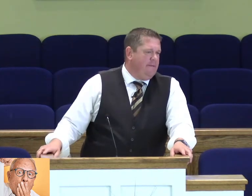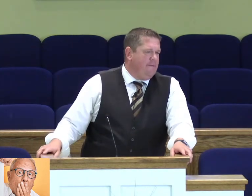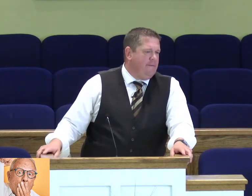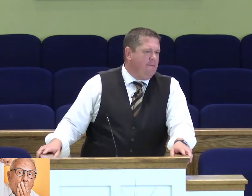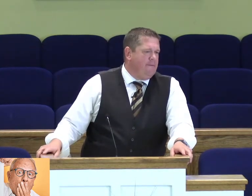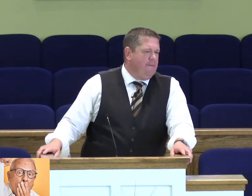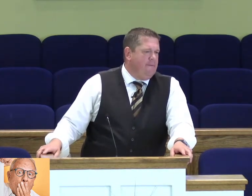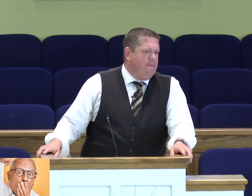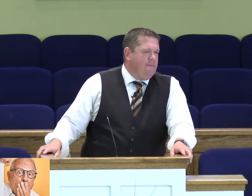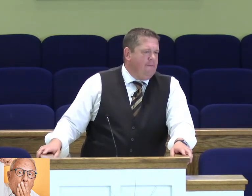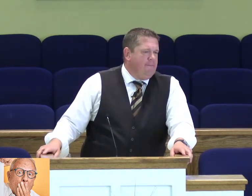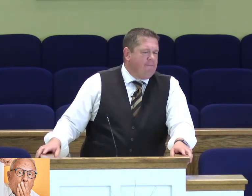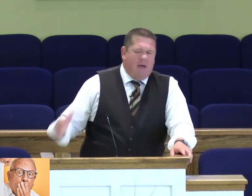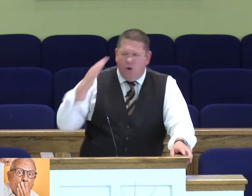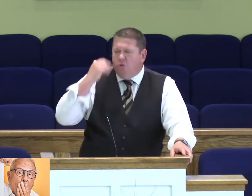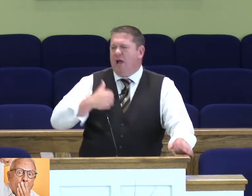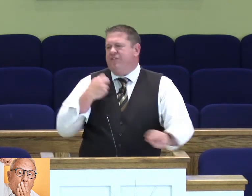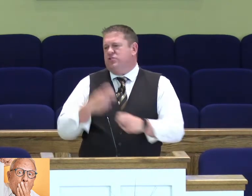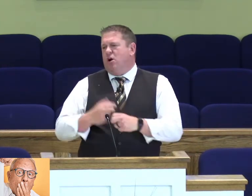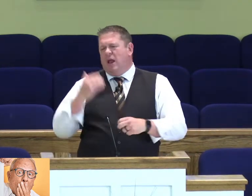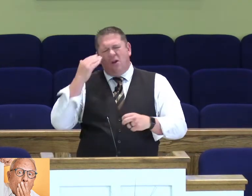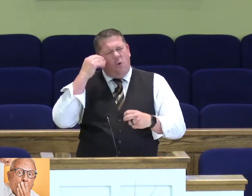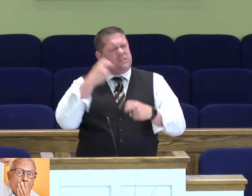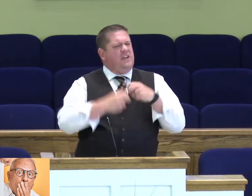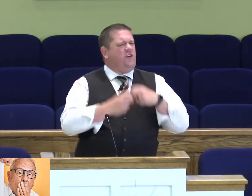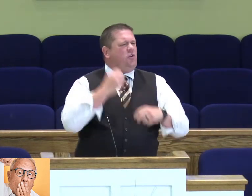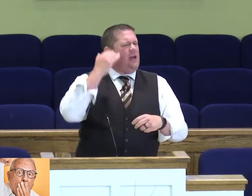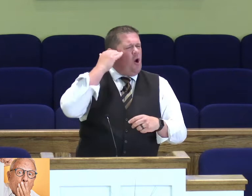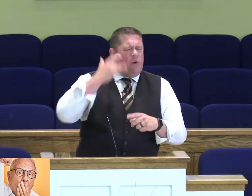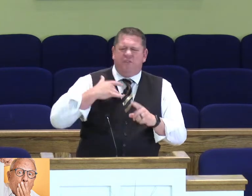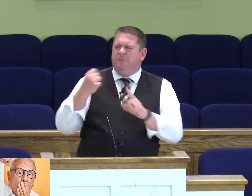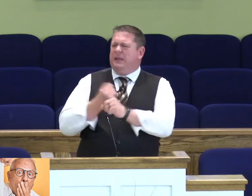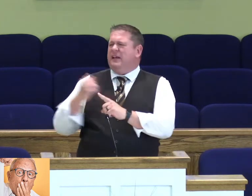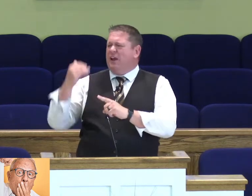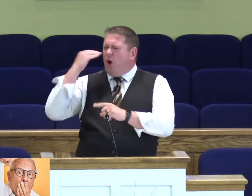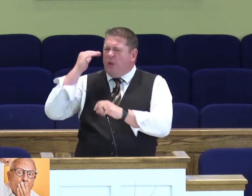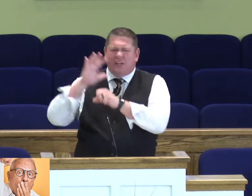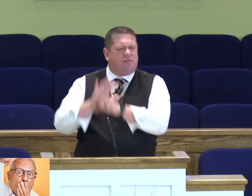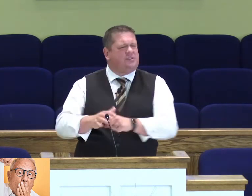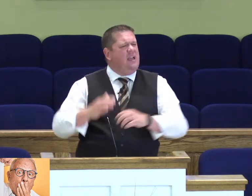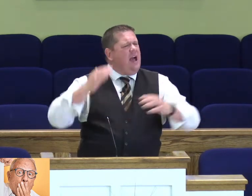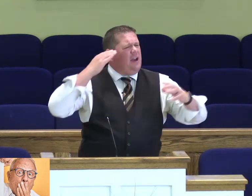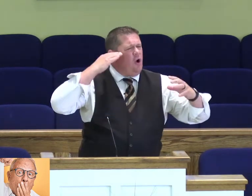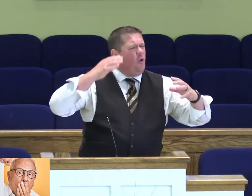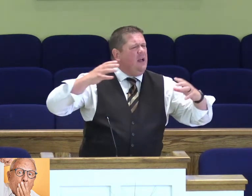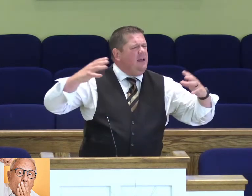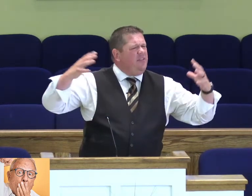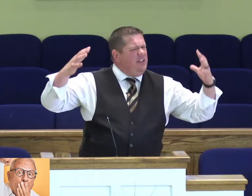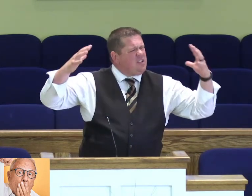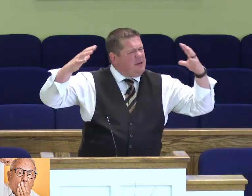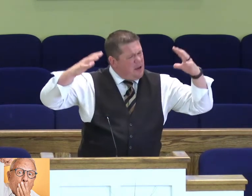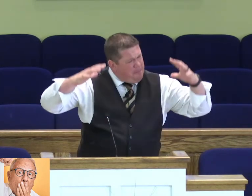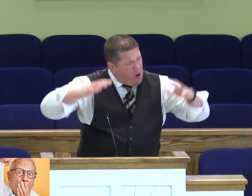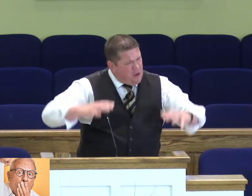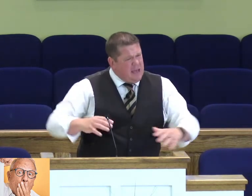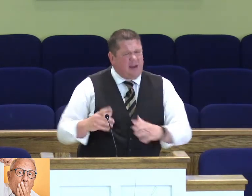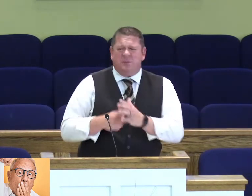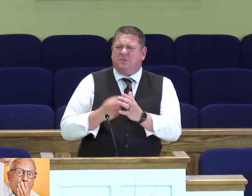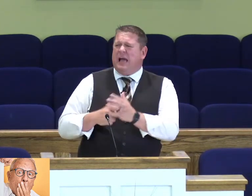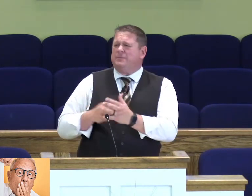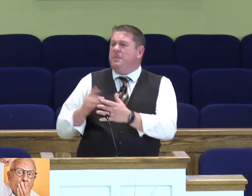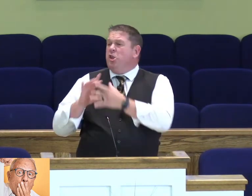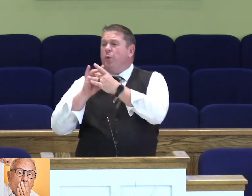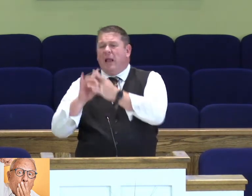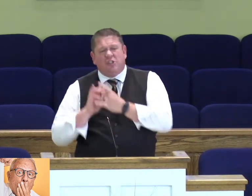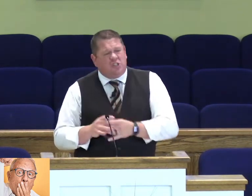eternity. I know life is hard. I know it's difficult. I know we feel beat down. I know we get stressed. I know things kind of got bogged down,